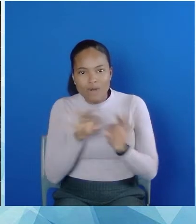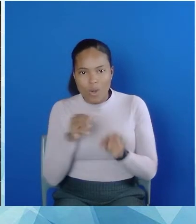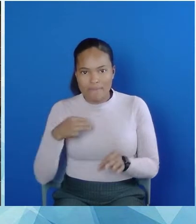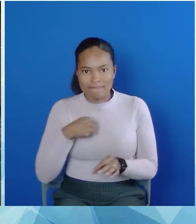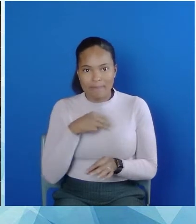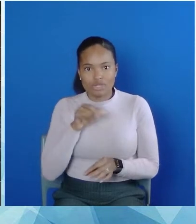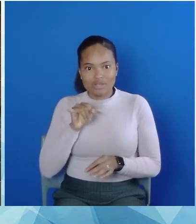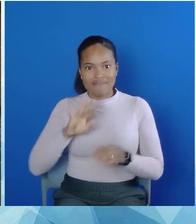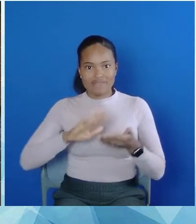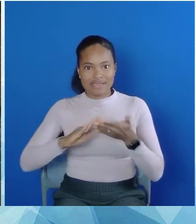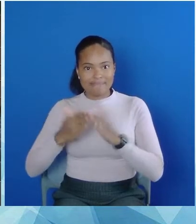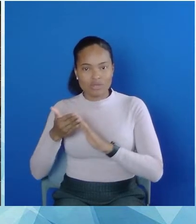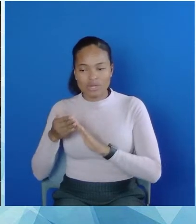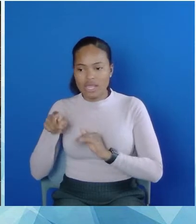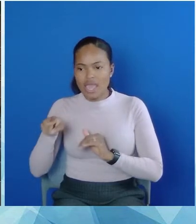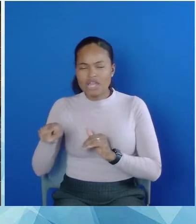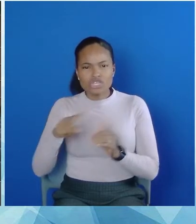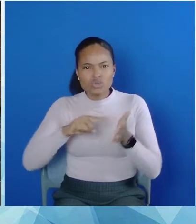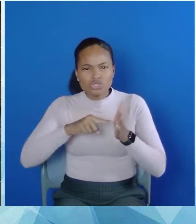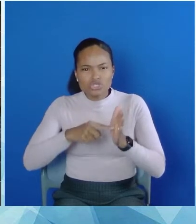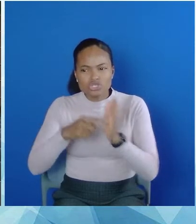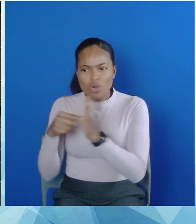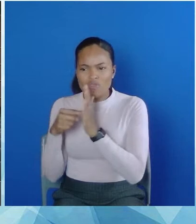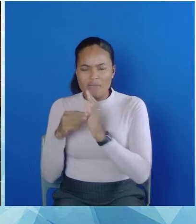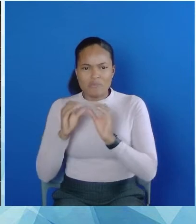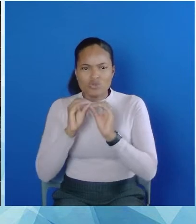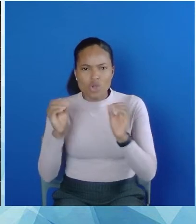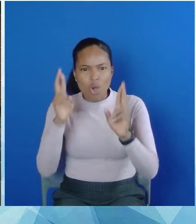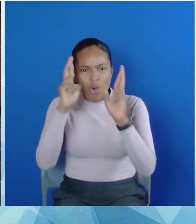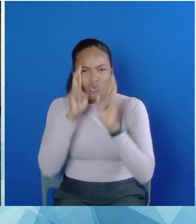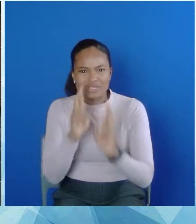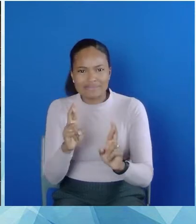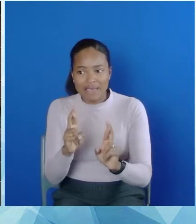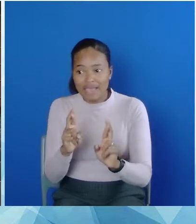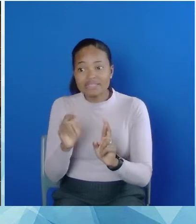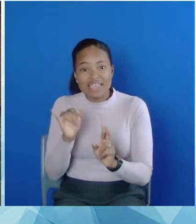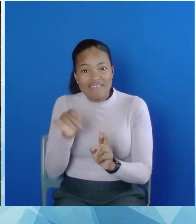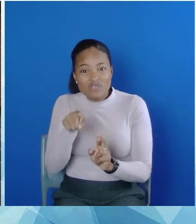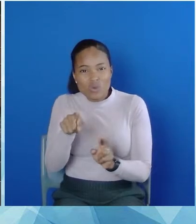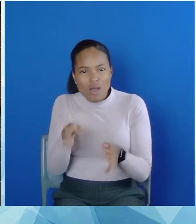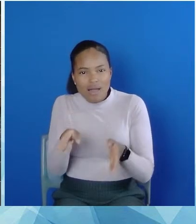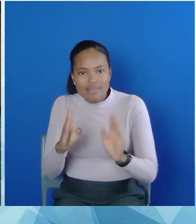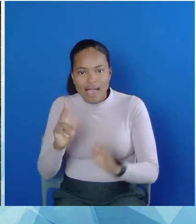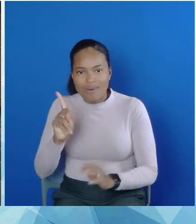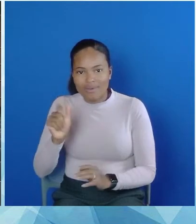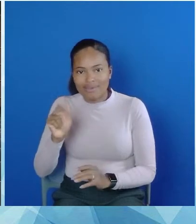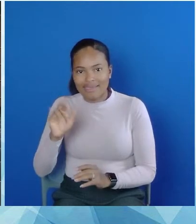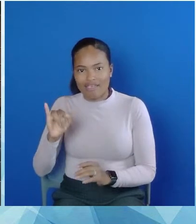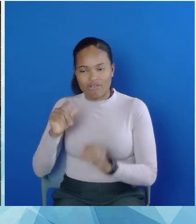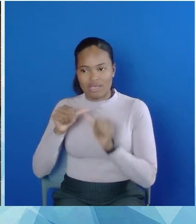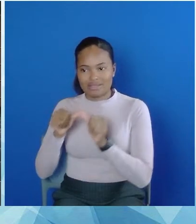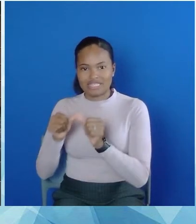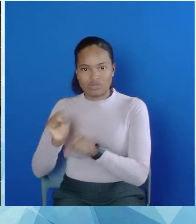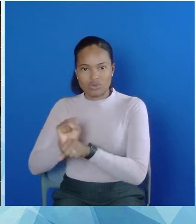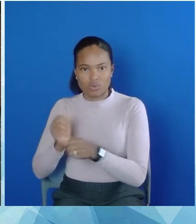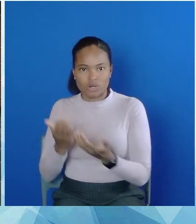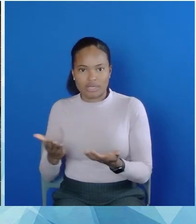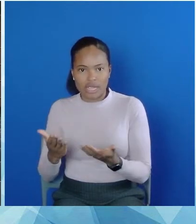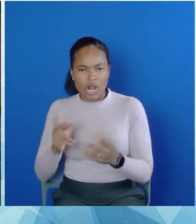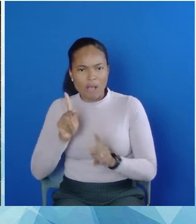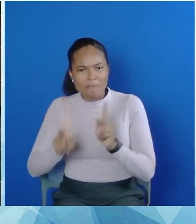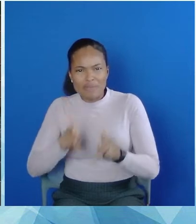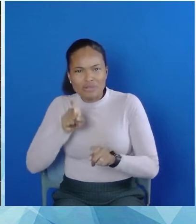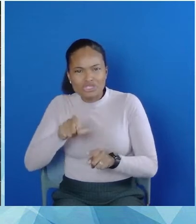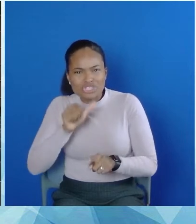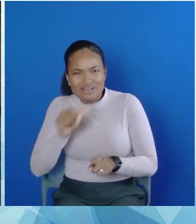community, and you show them absolutely no regard by allowing her to continue to work here. People should not have injunctions against